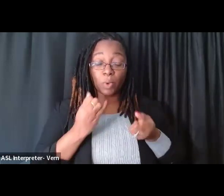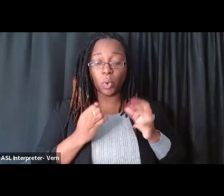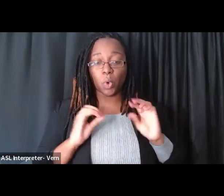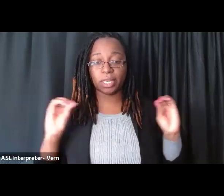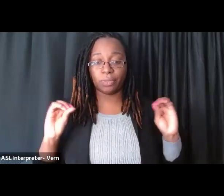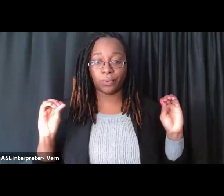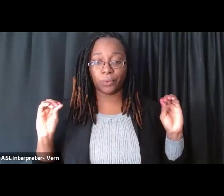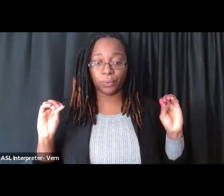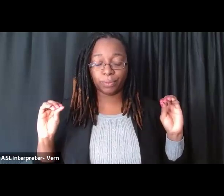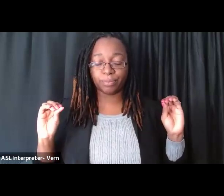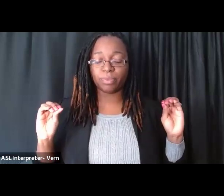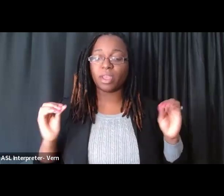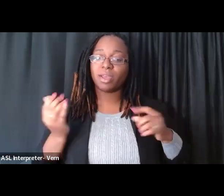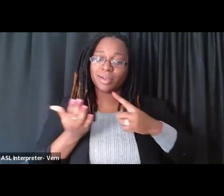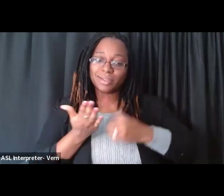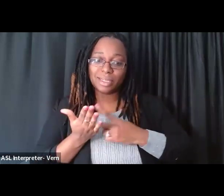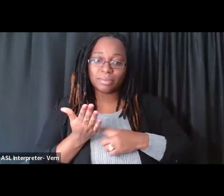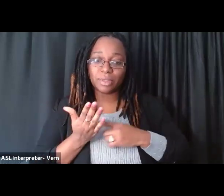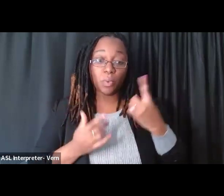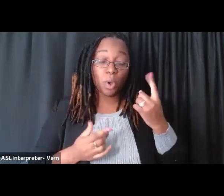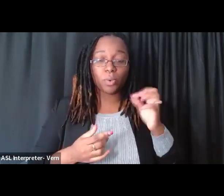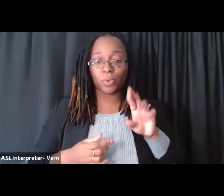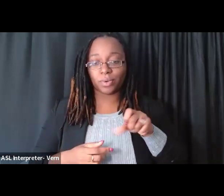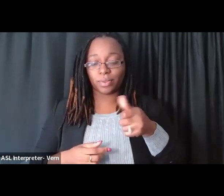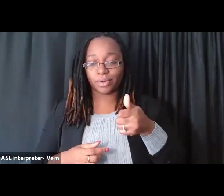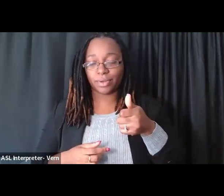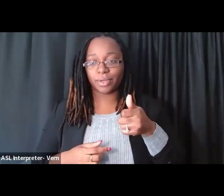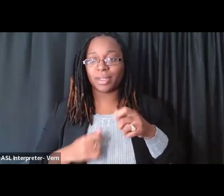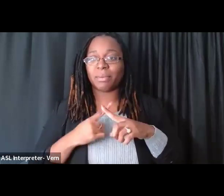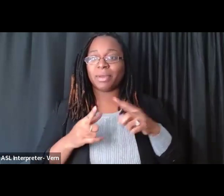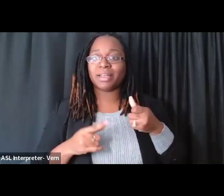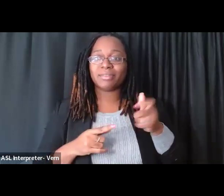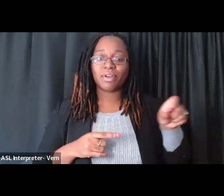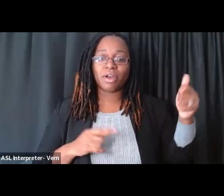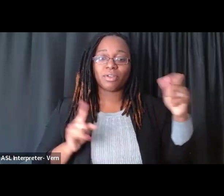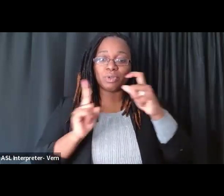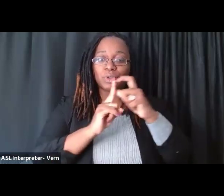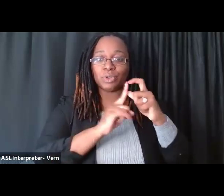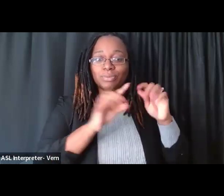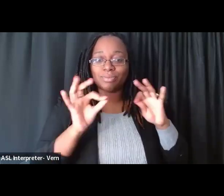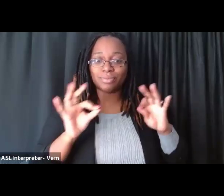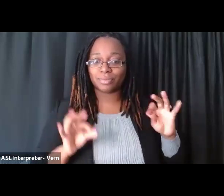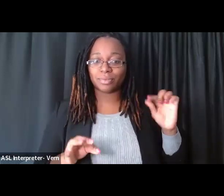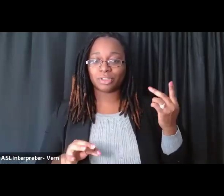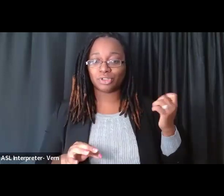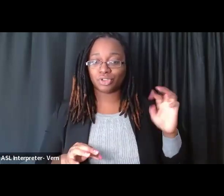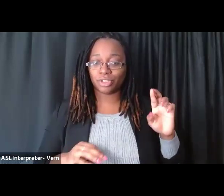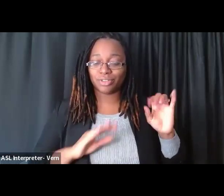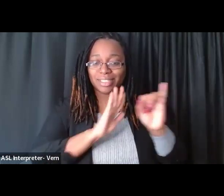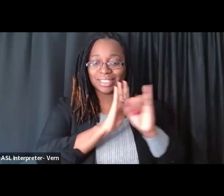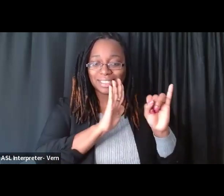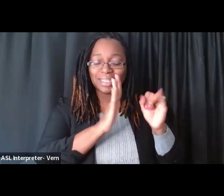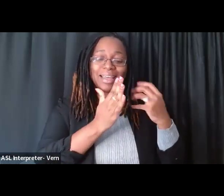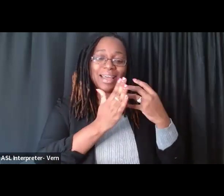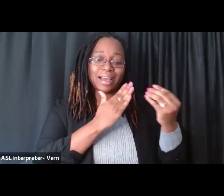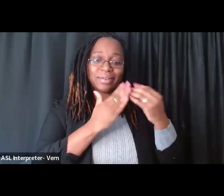male and female, and sometimes one or the other. There are several other terms used to describe gender identities outside of